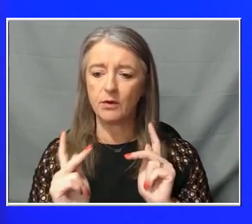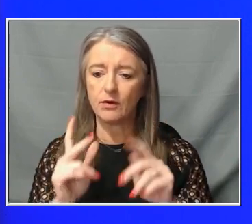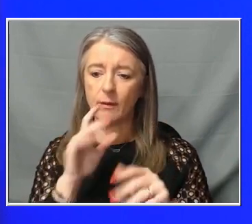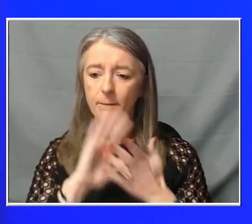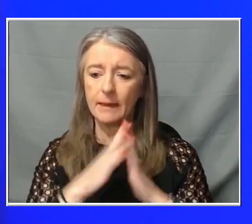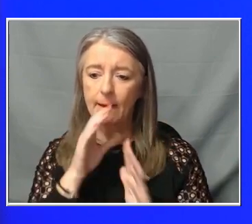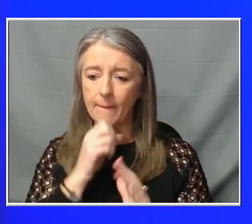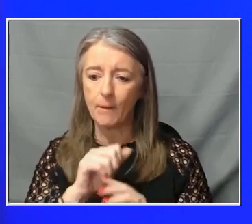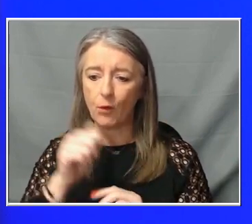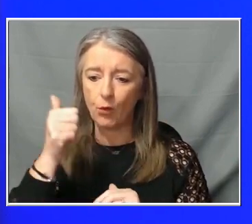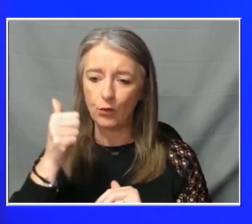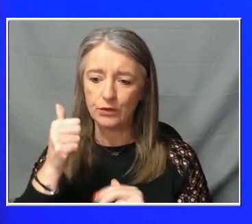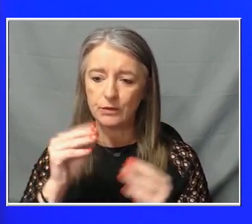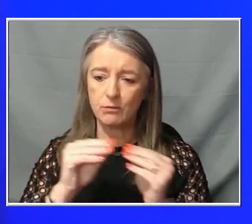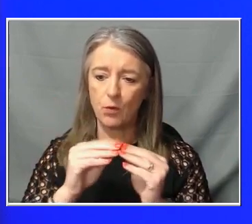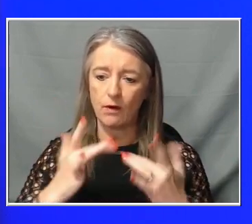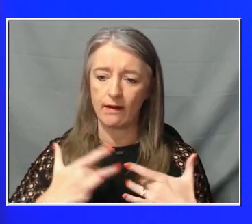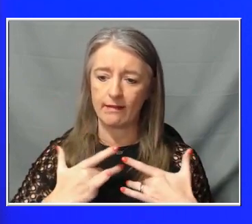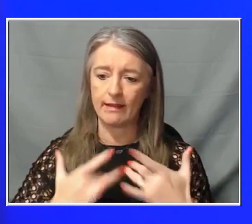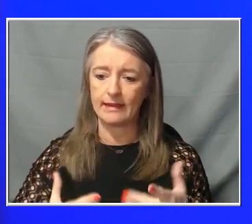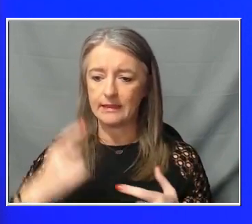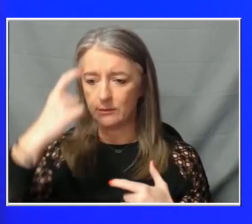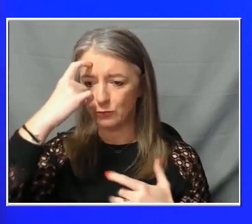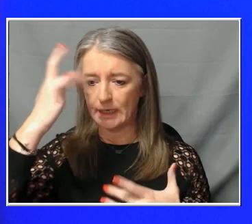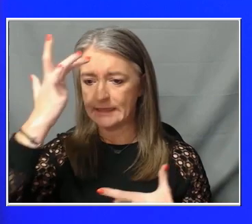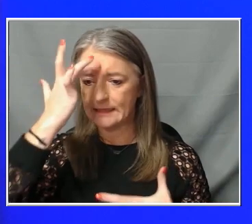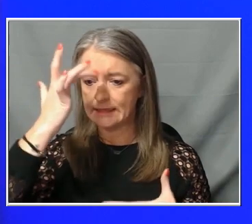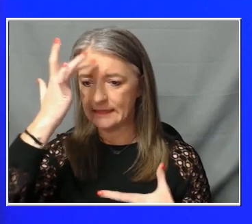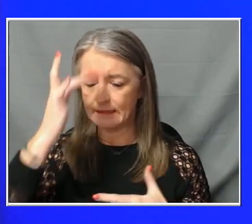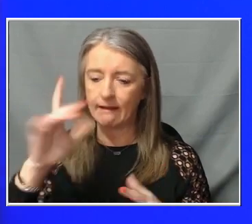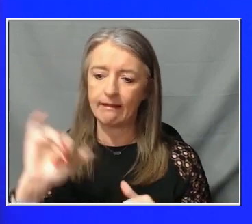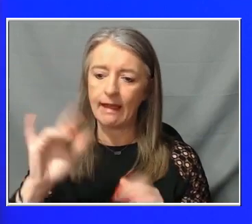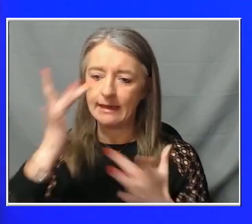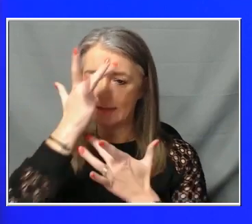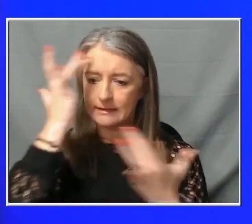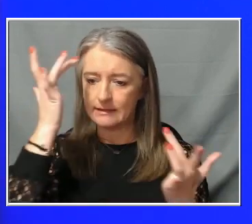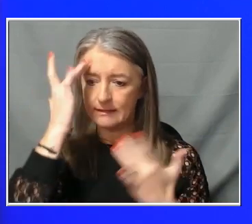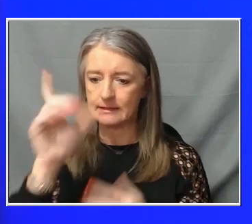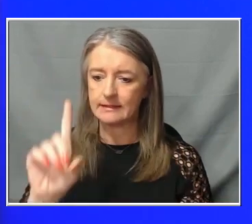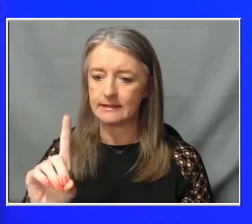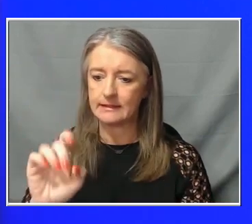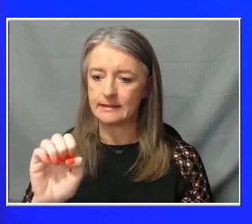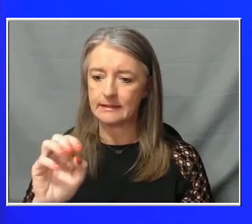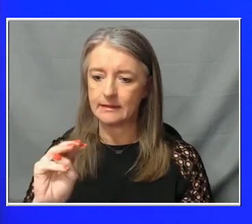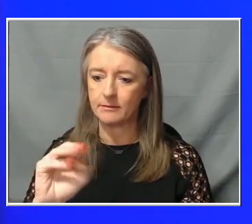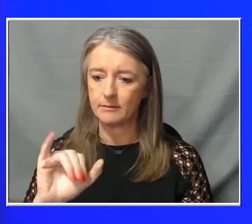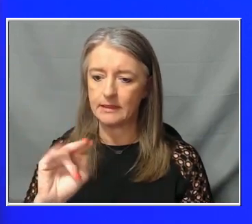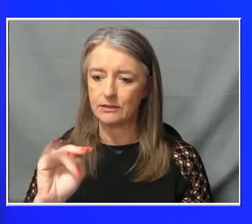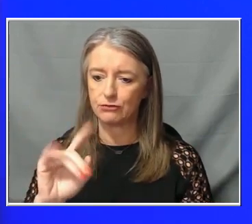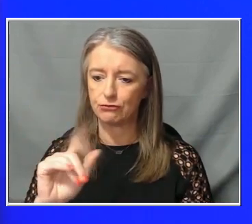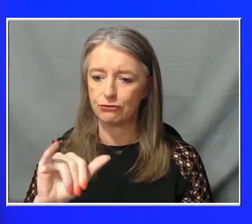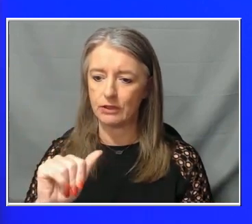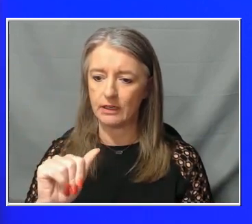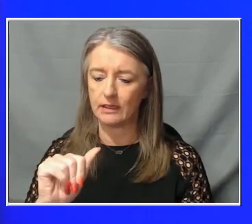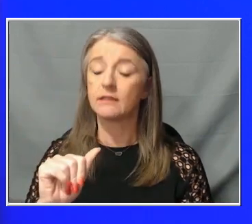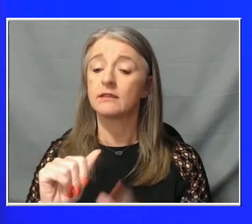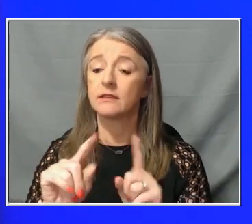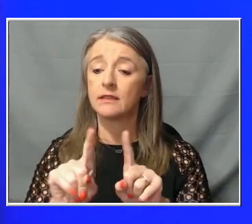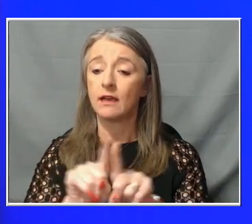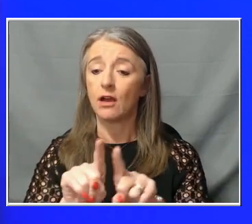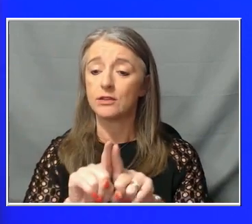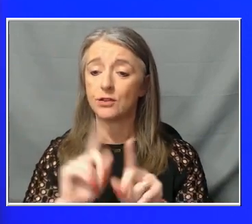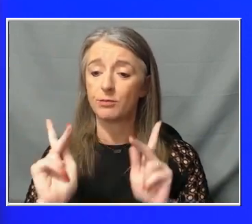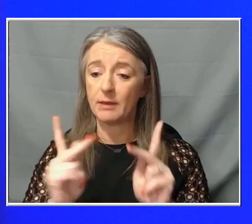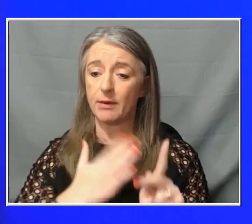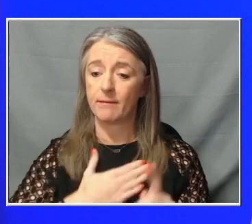older, you are more likely to get brain diseases like dementia, for example. Along with that, people my age are